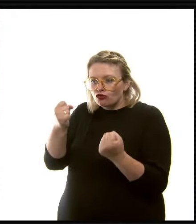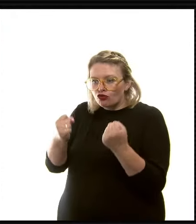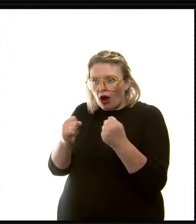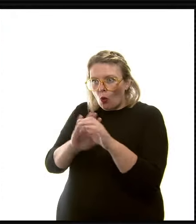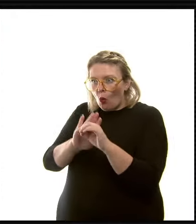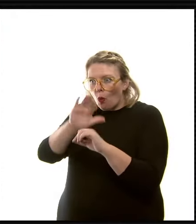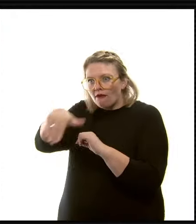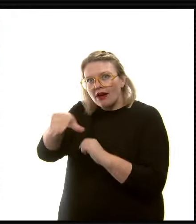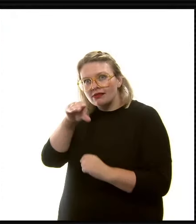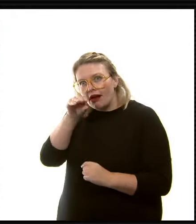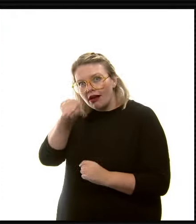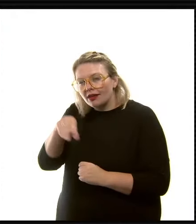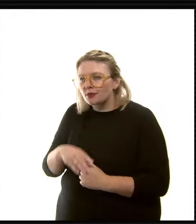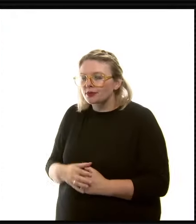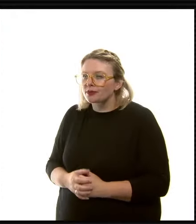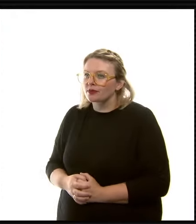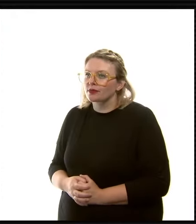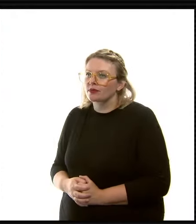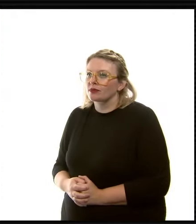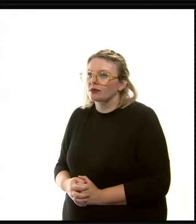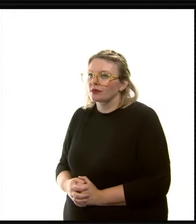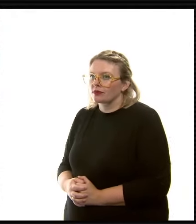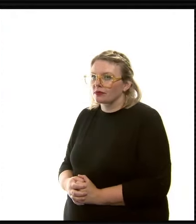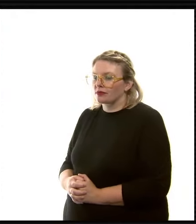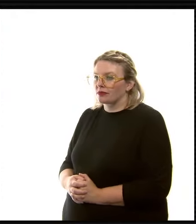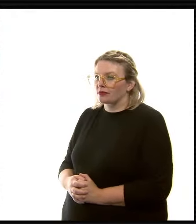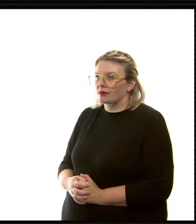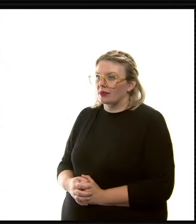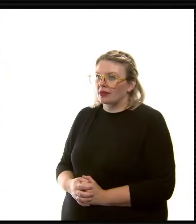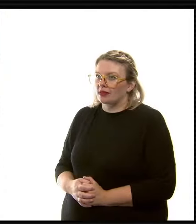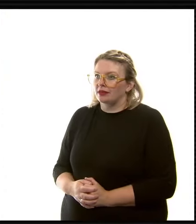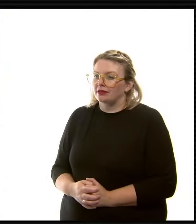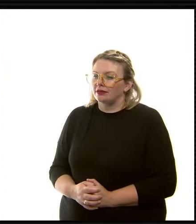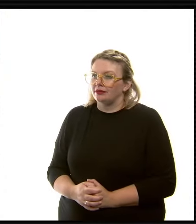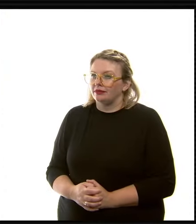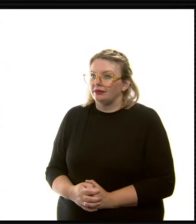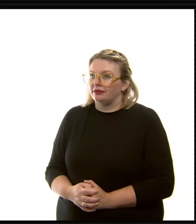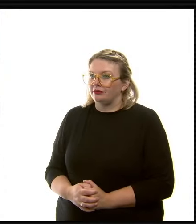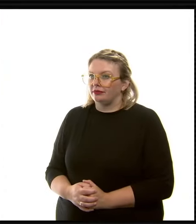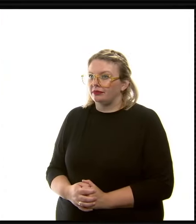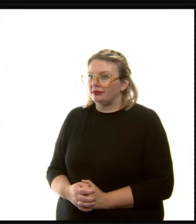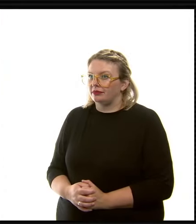All right? Good luck to you both. Here we go. Am I going first? Yeah, Joe, you're first. You're first. Here we go.